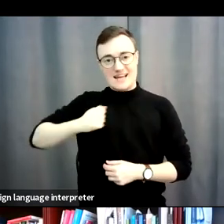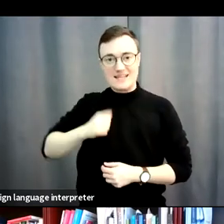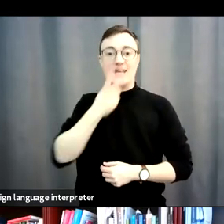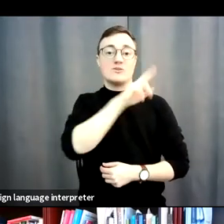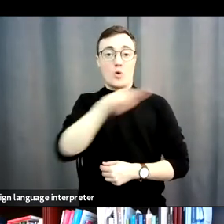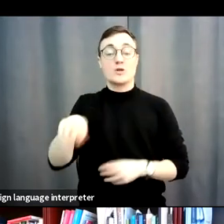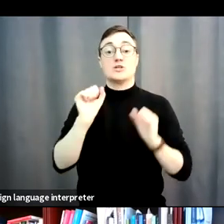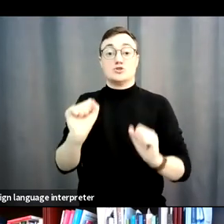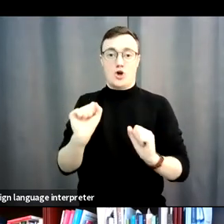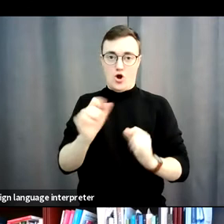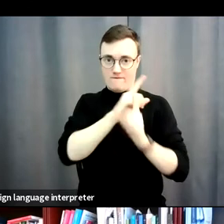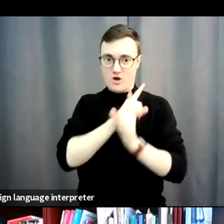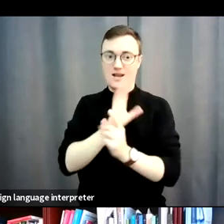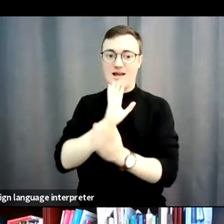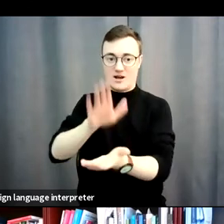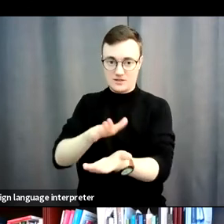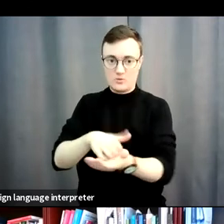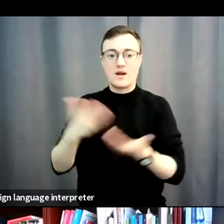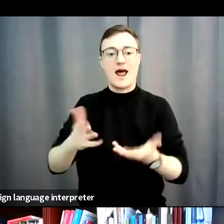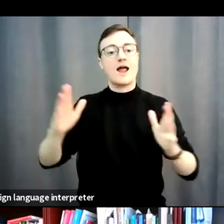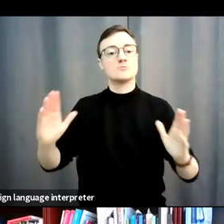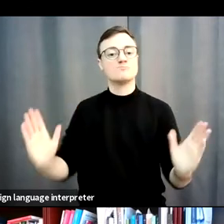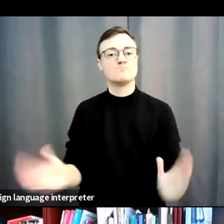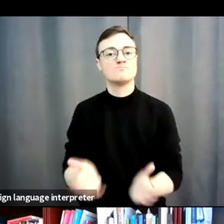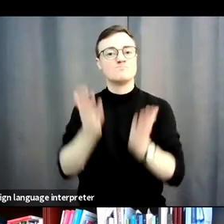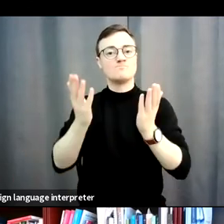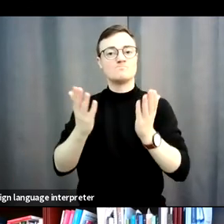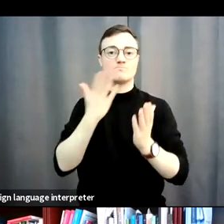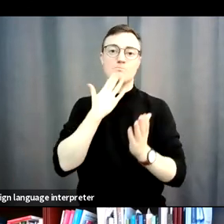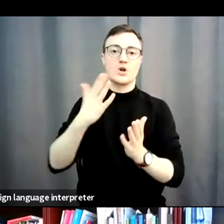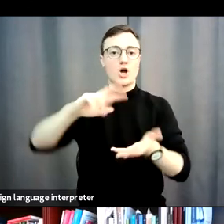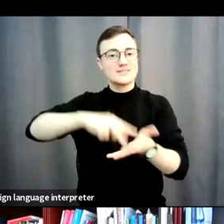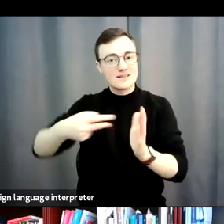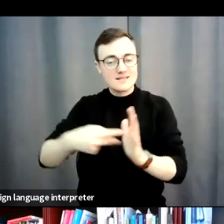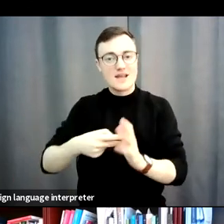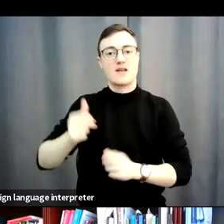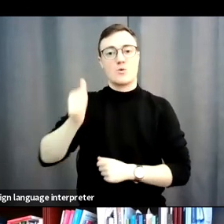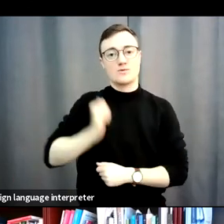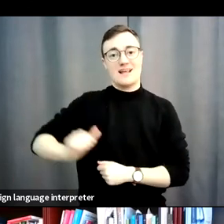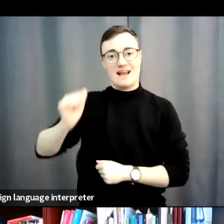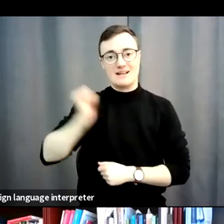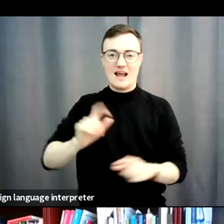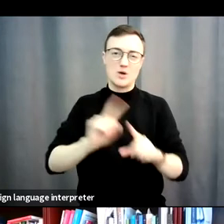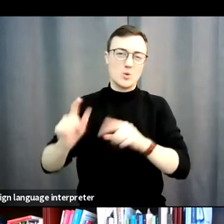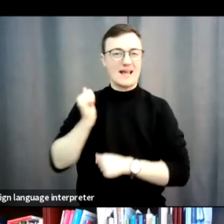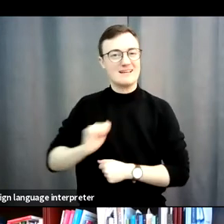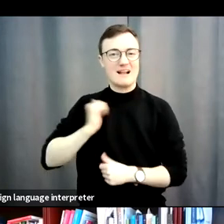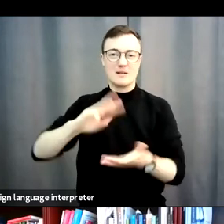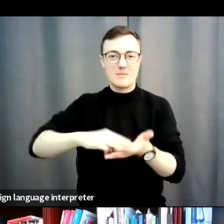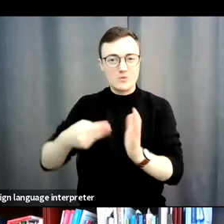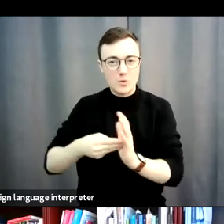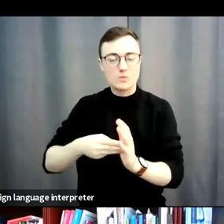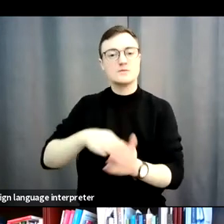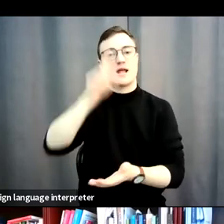with this. It is to promote comprehensive strategies and accessible mechanisms for the full and